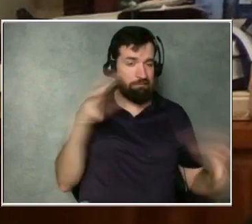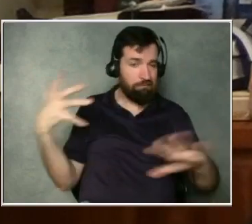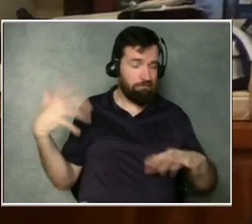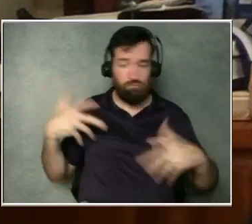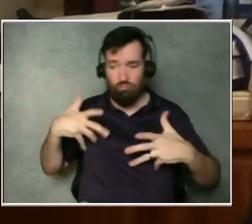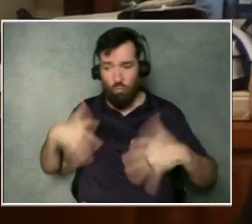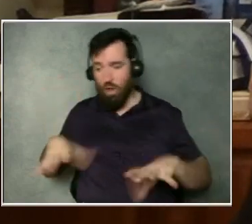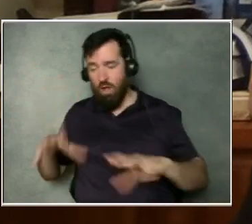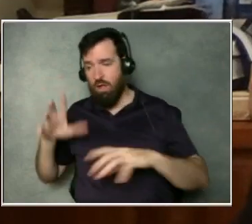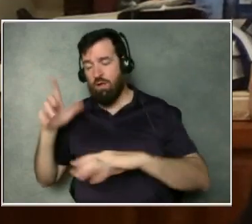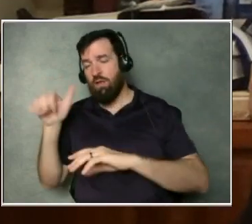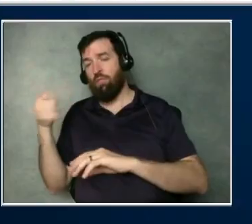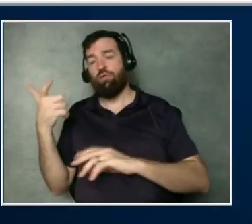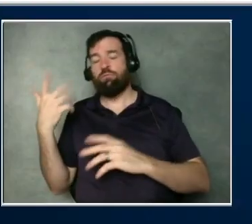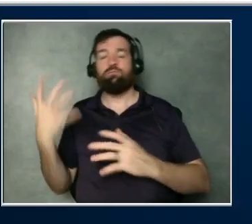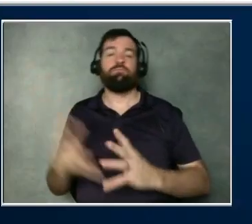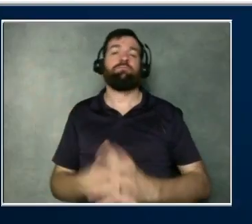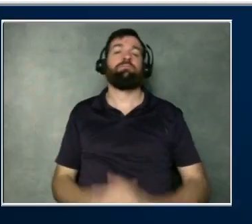another.